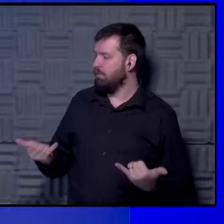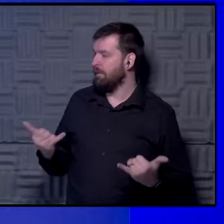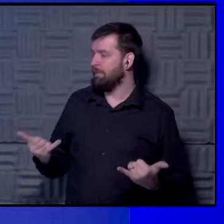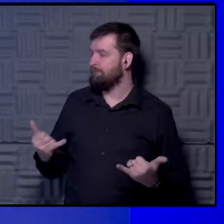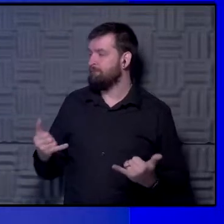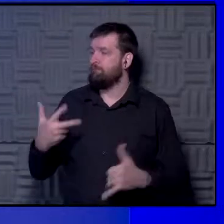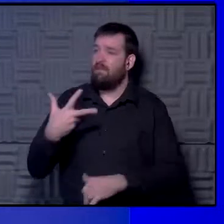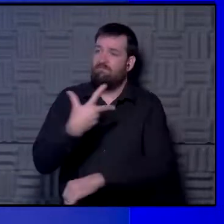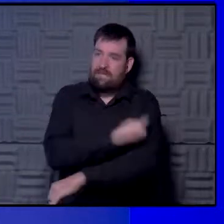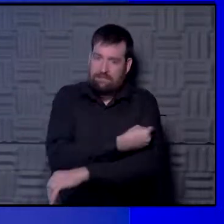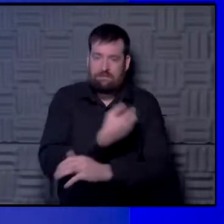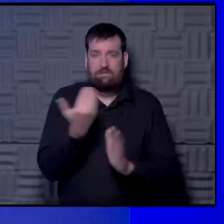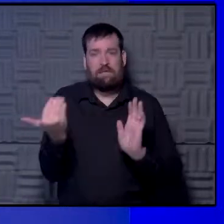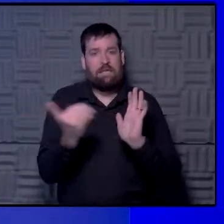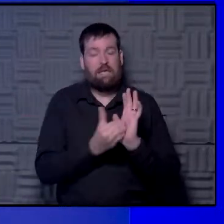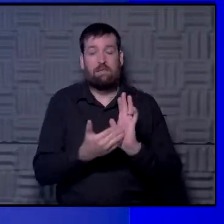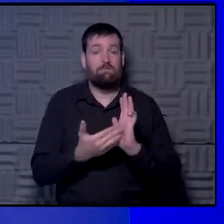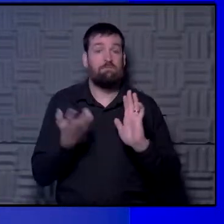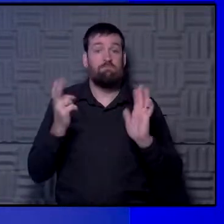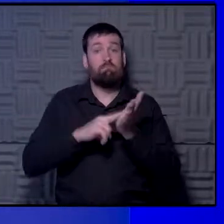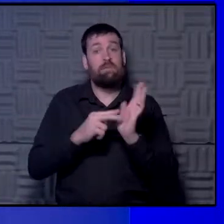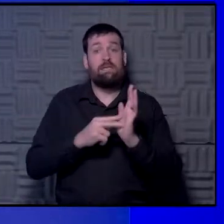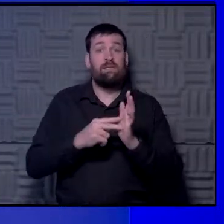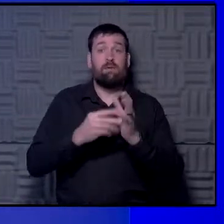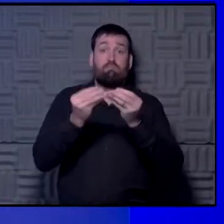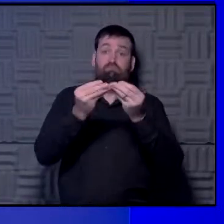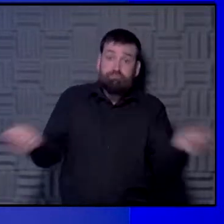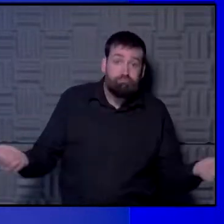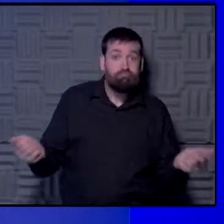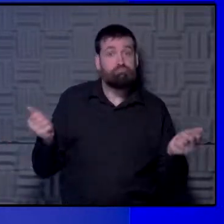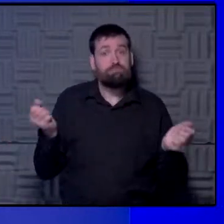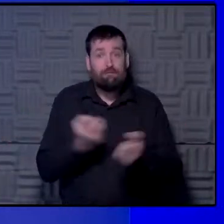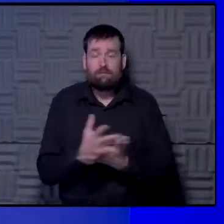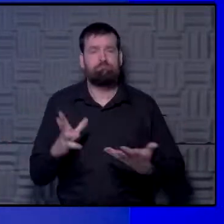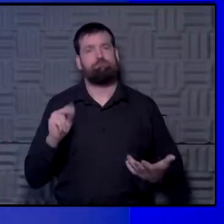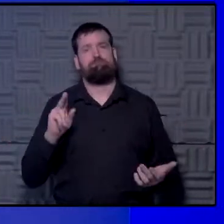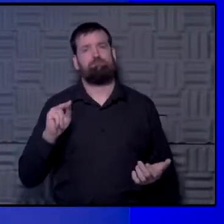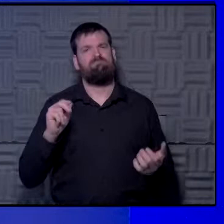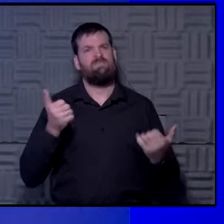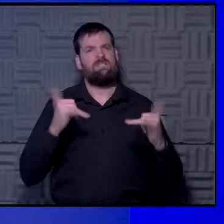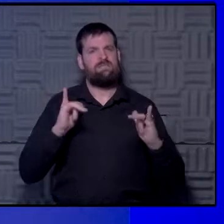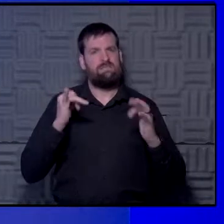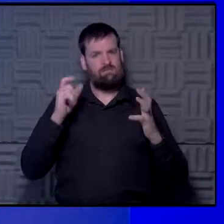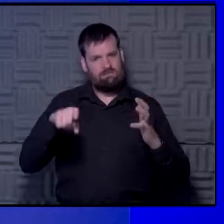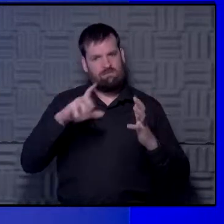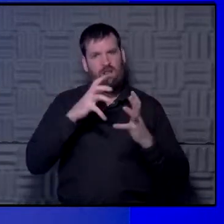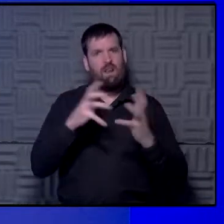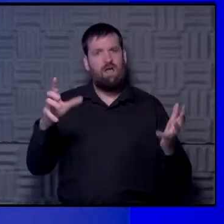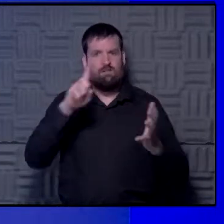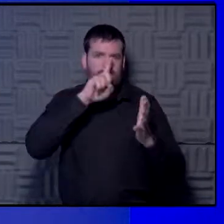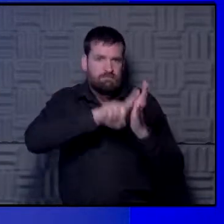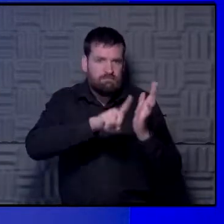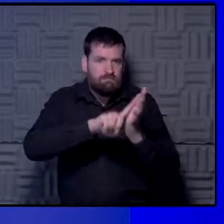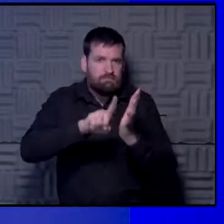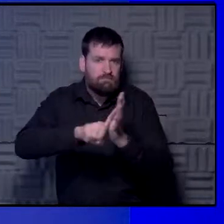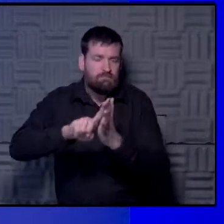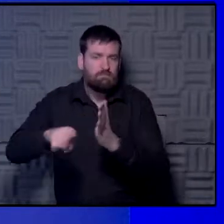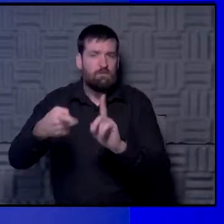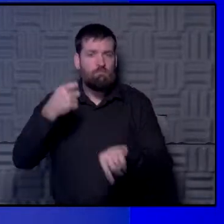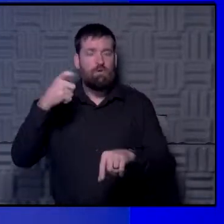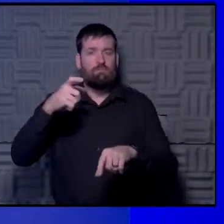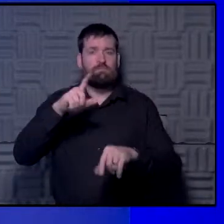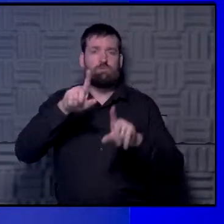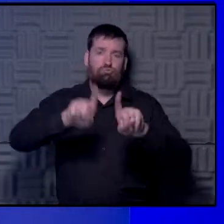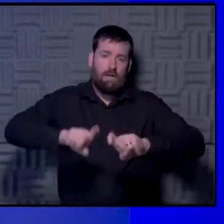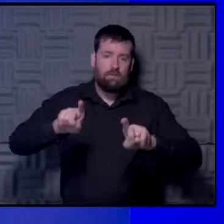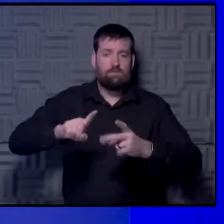a vaccine, again, will not necessarily be a magic bullet. We still have a lot of data to gather from the trials, and then after it's marketed and